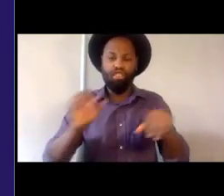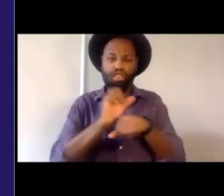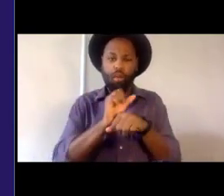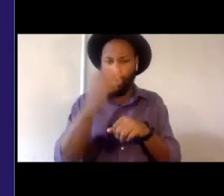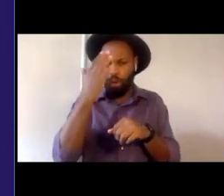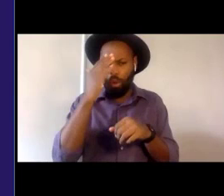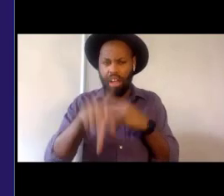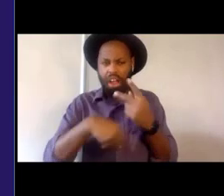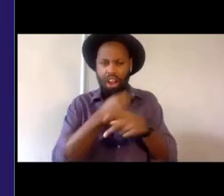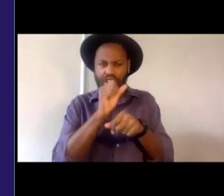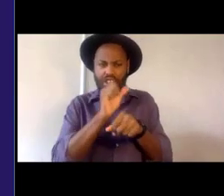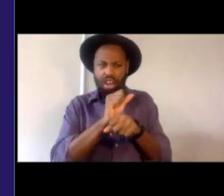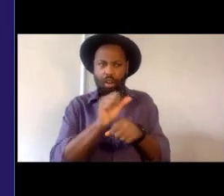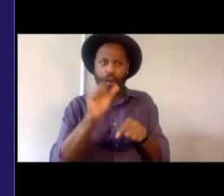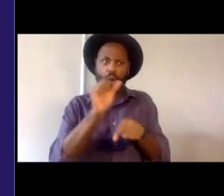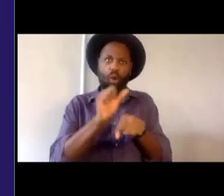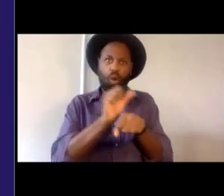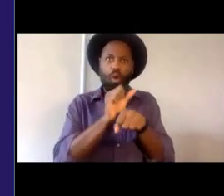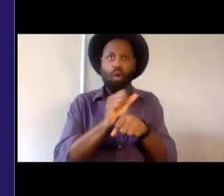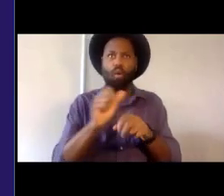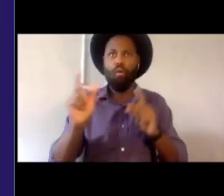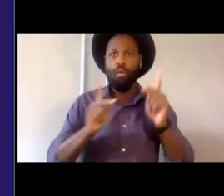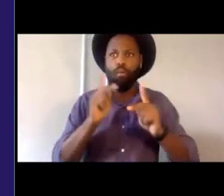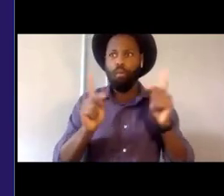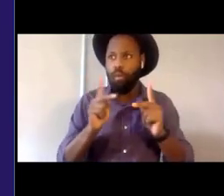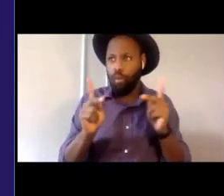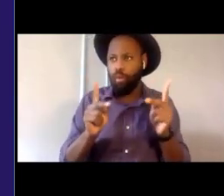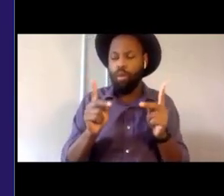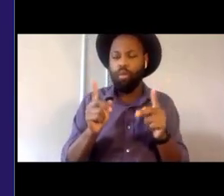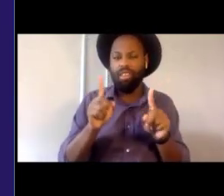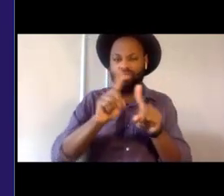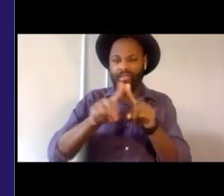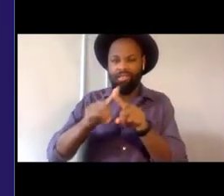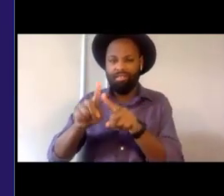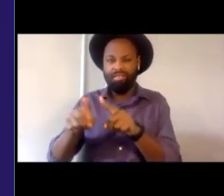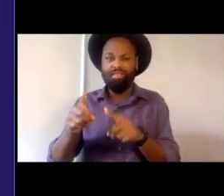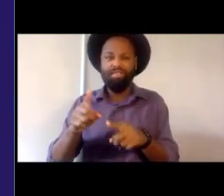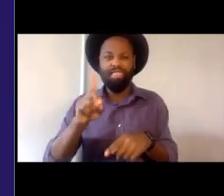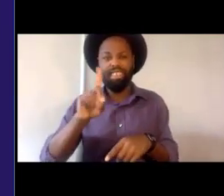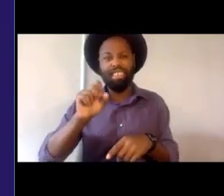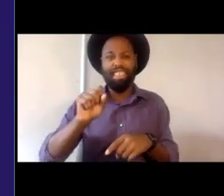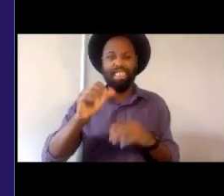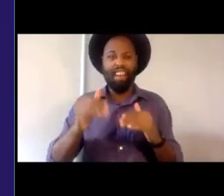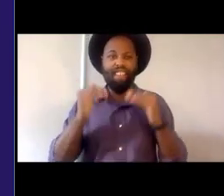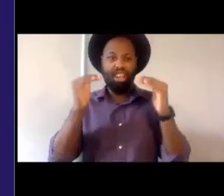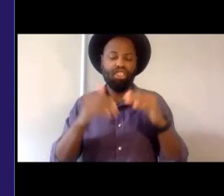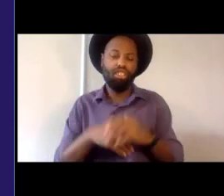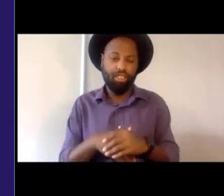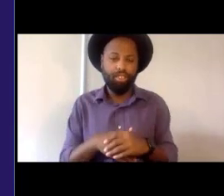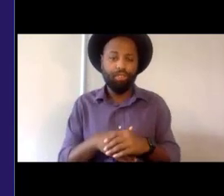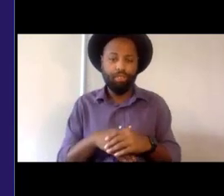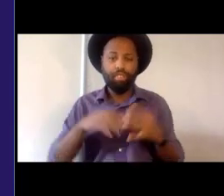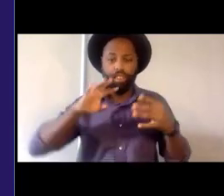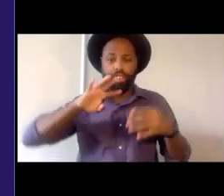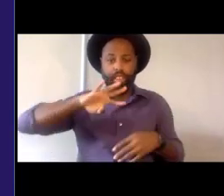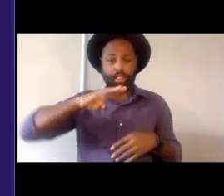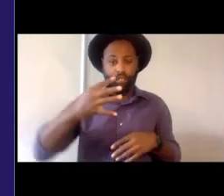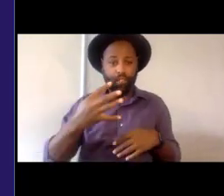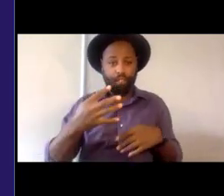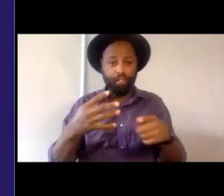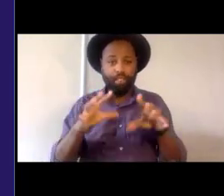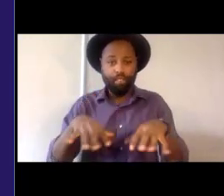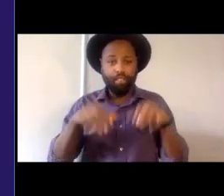create on-ramps for people without those advantages. And then step 4, take action to